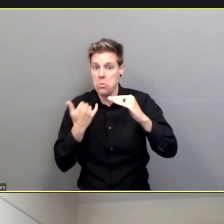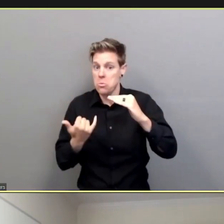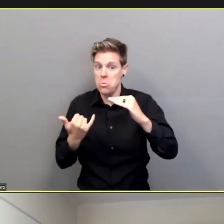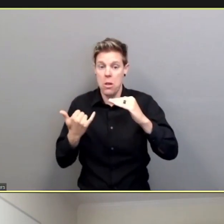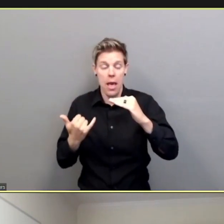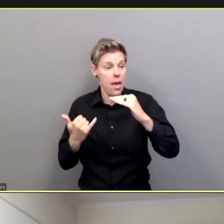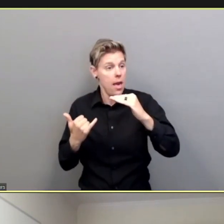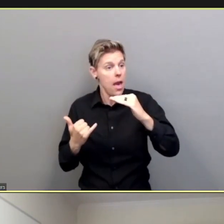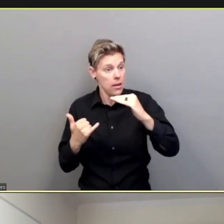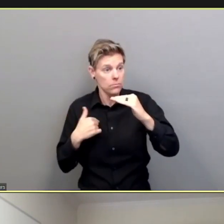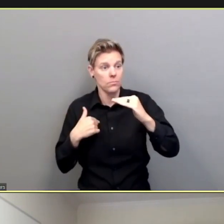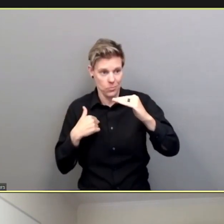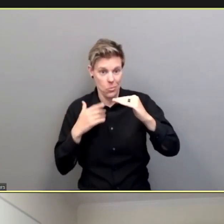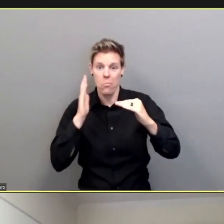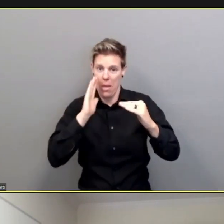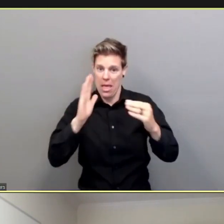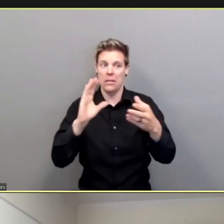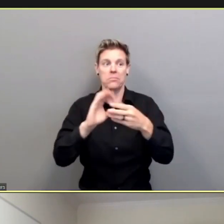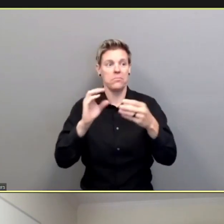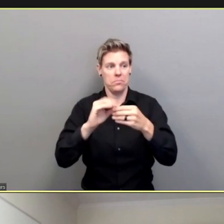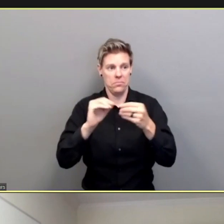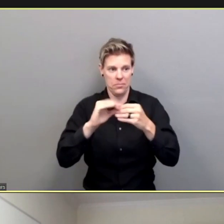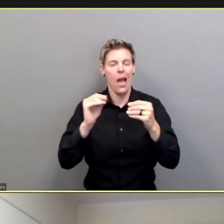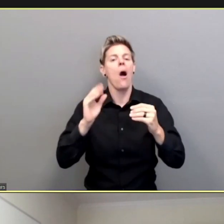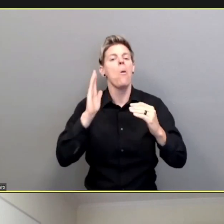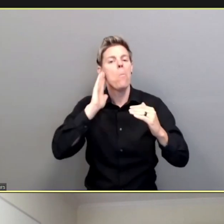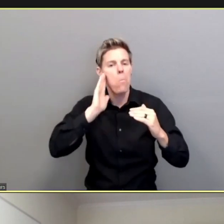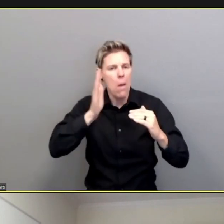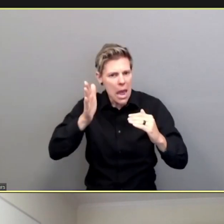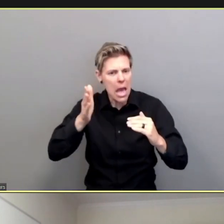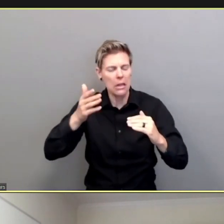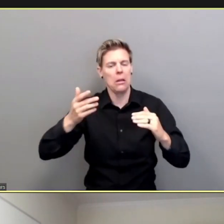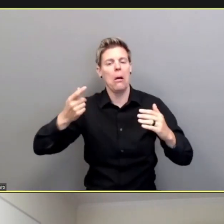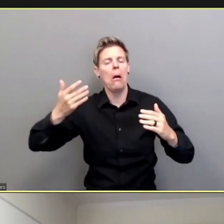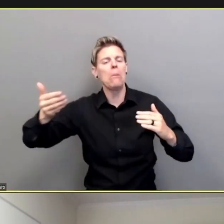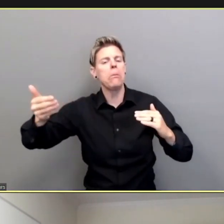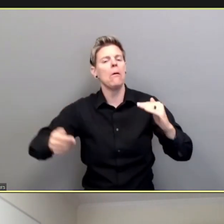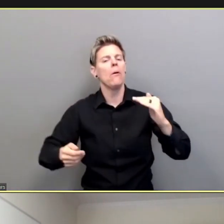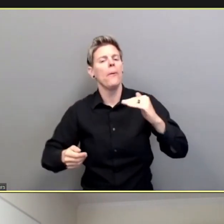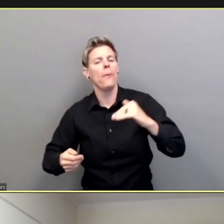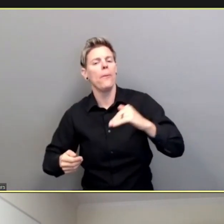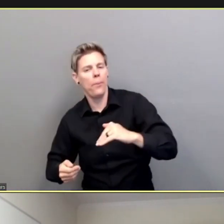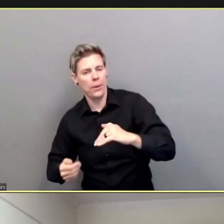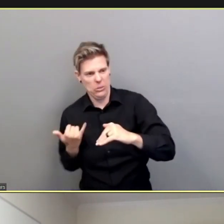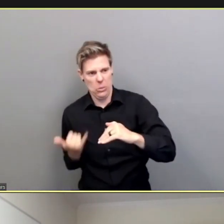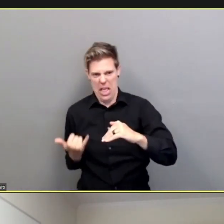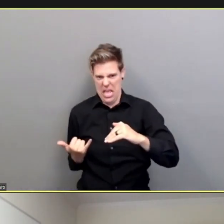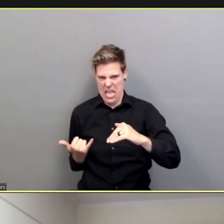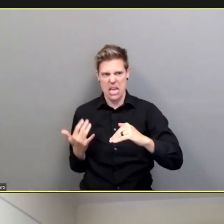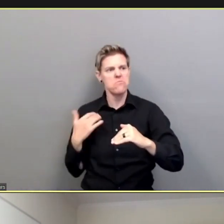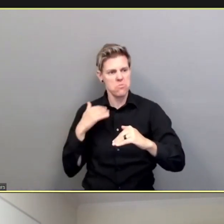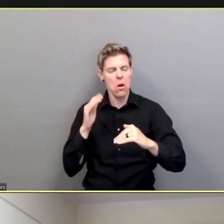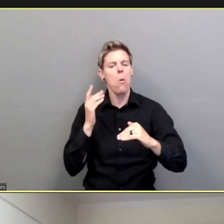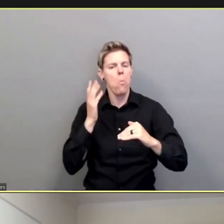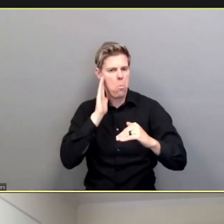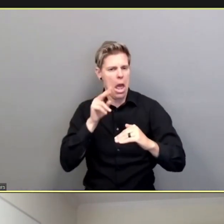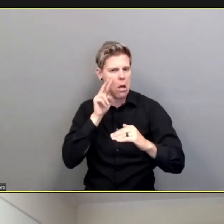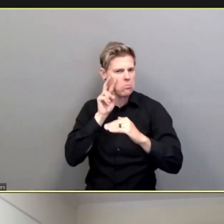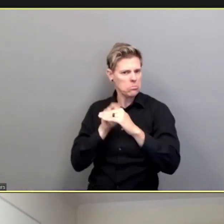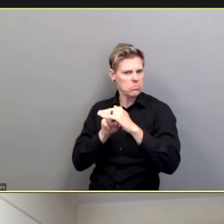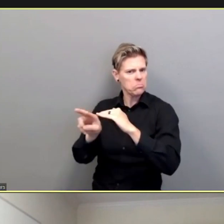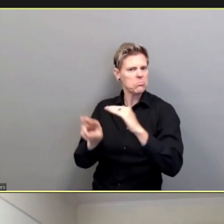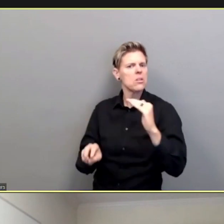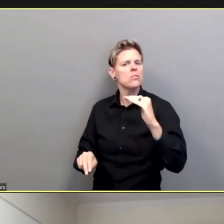dropped even further than we've seen prior. So that's great news, but I think you're going to have to stay